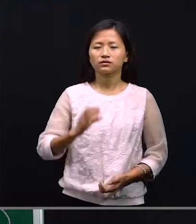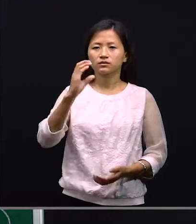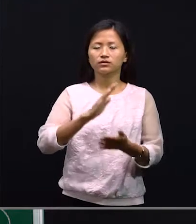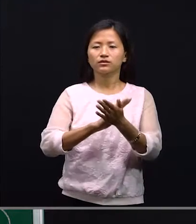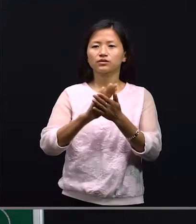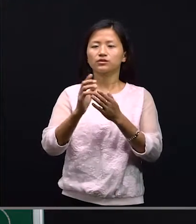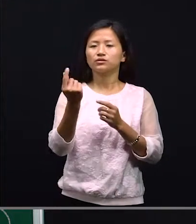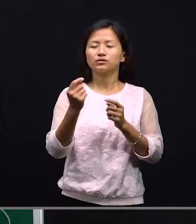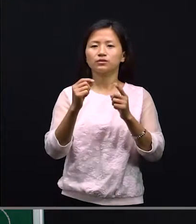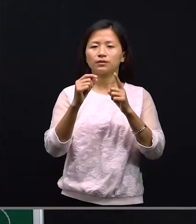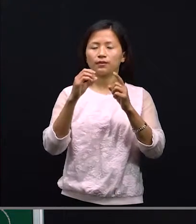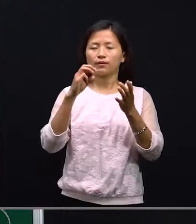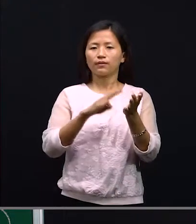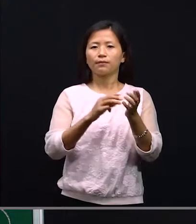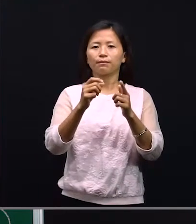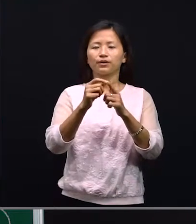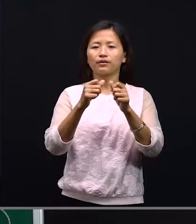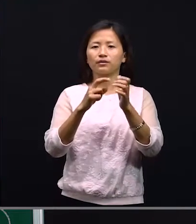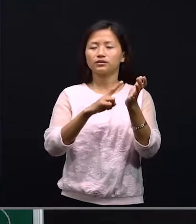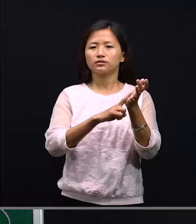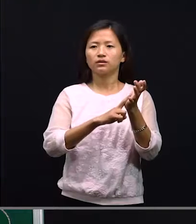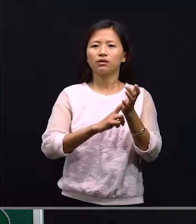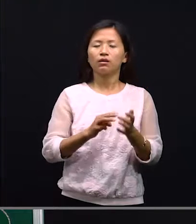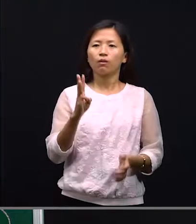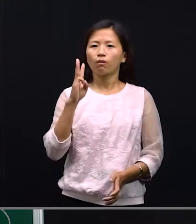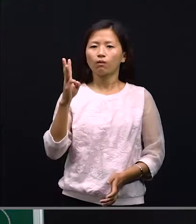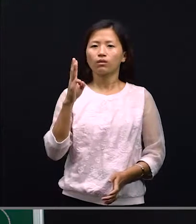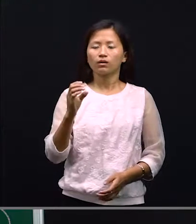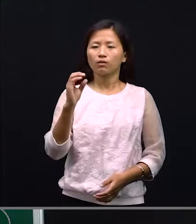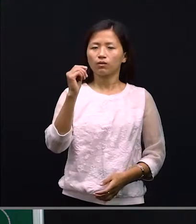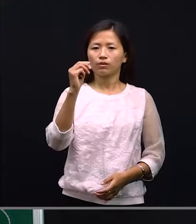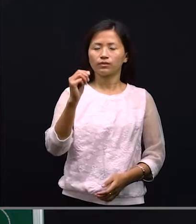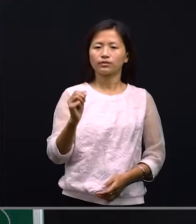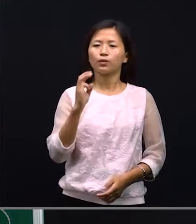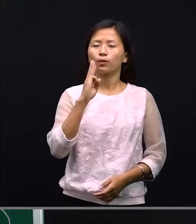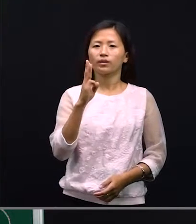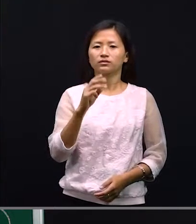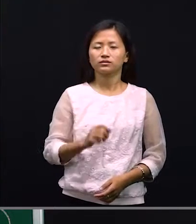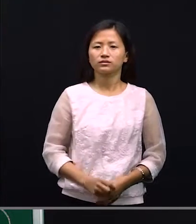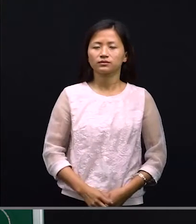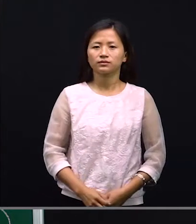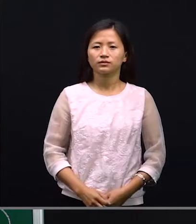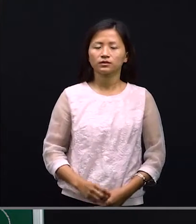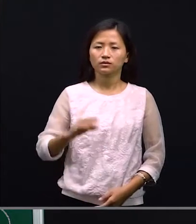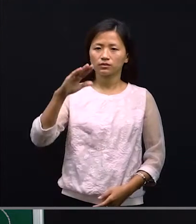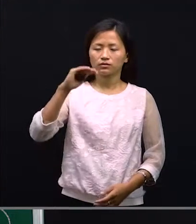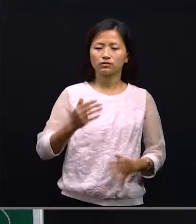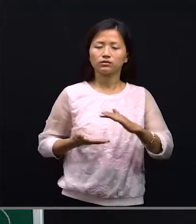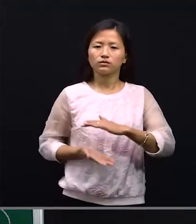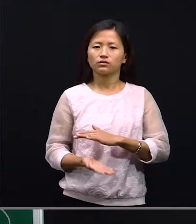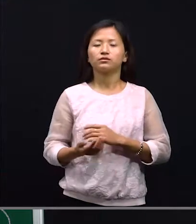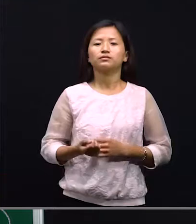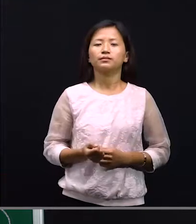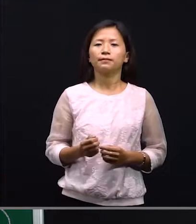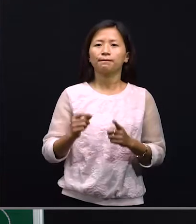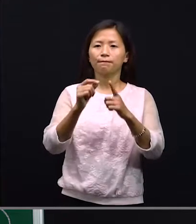Champang in Wokha. Okay, this place is well known for the oil wells. Okay, so likewise the low mountain range, it begins